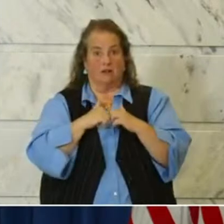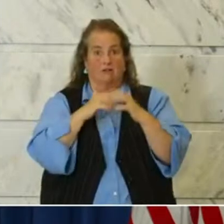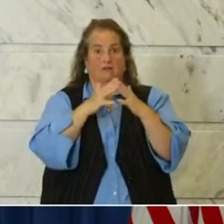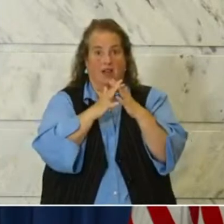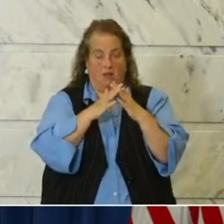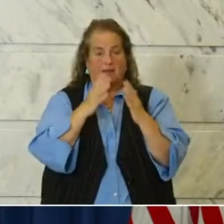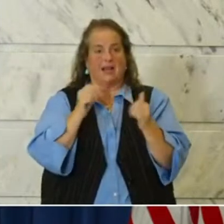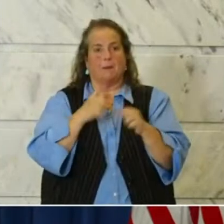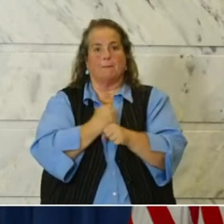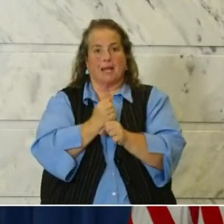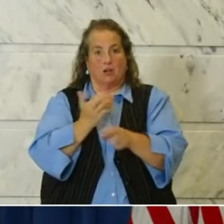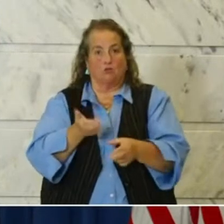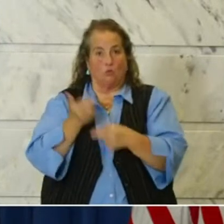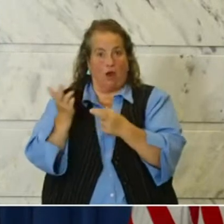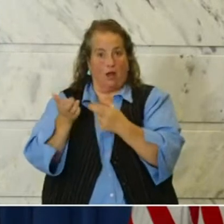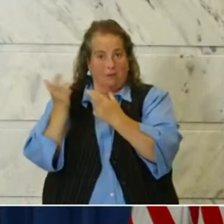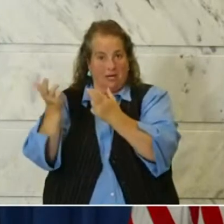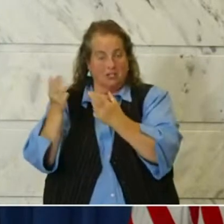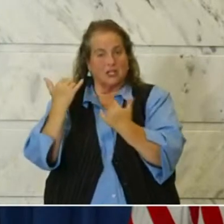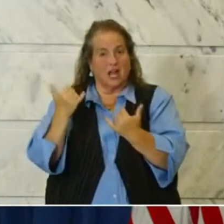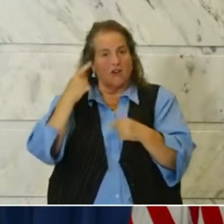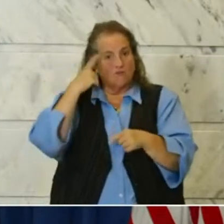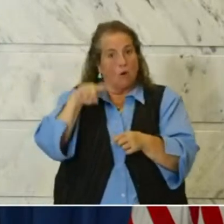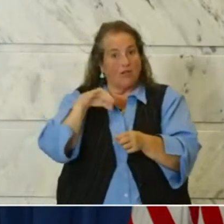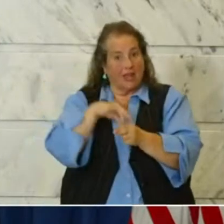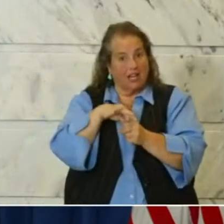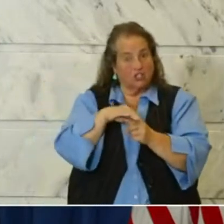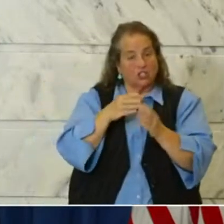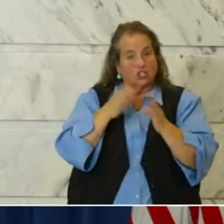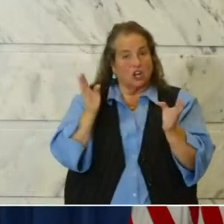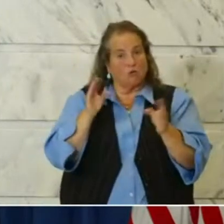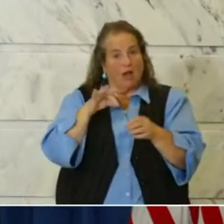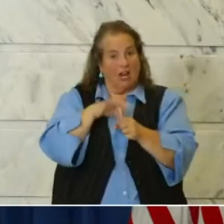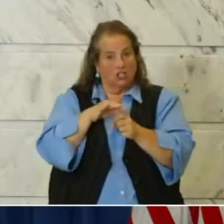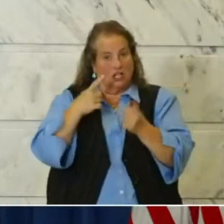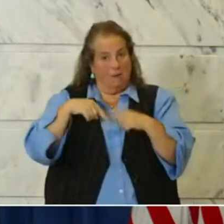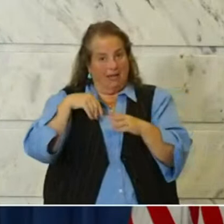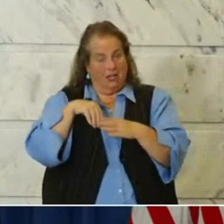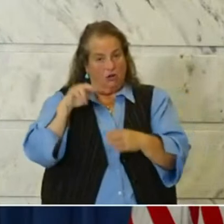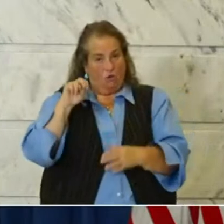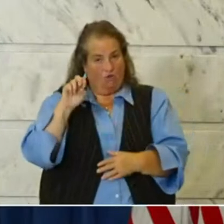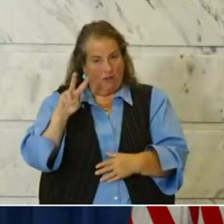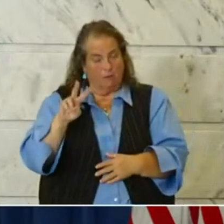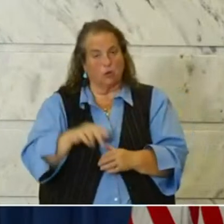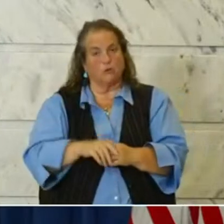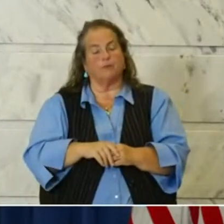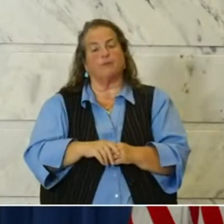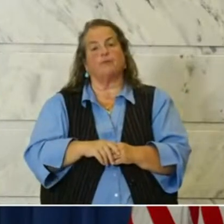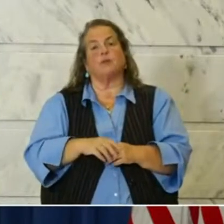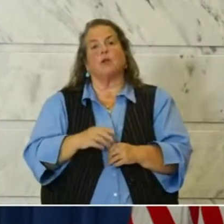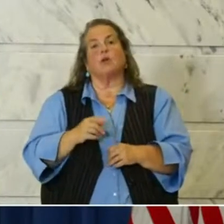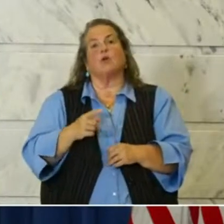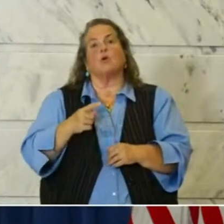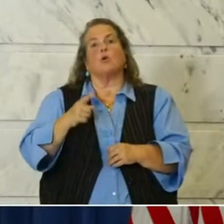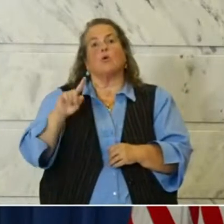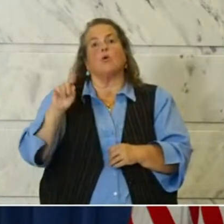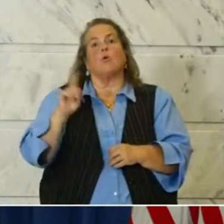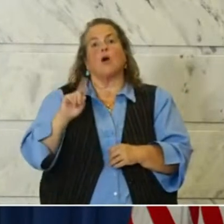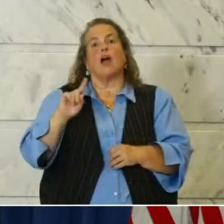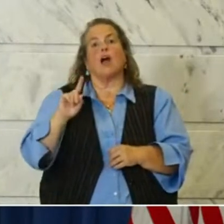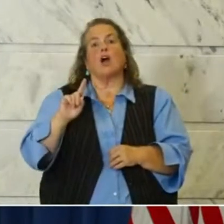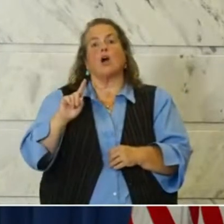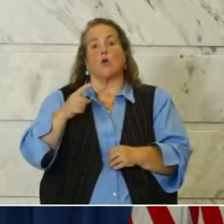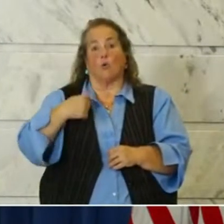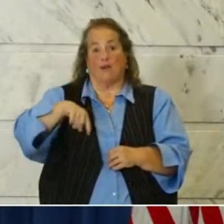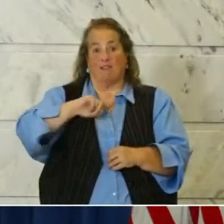made recommendations for the elections, the general election coming up in November, and where the state,